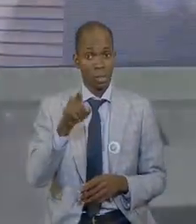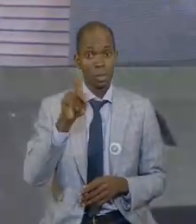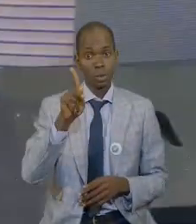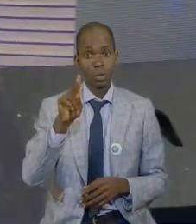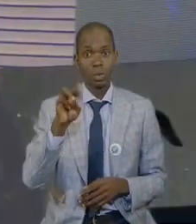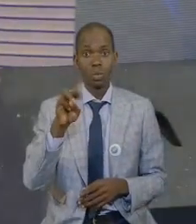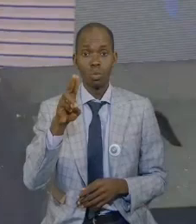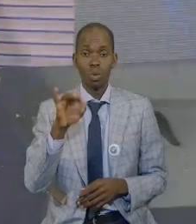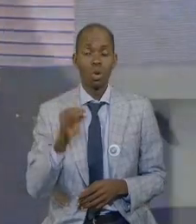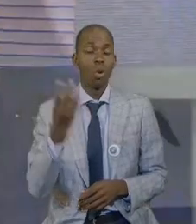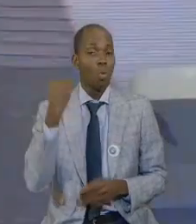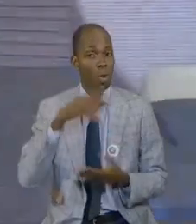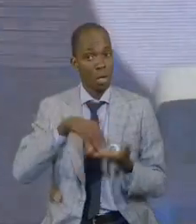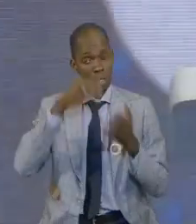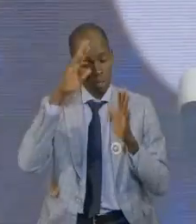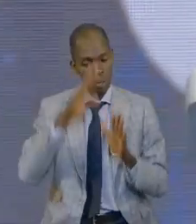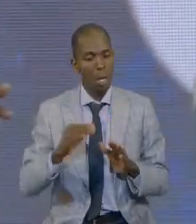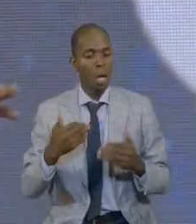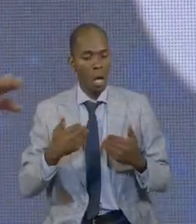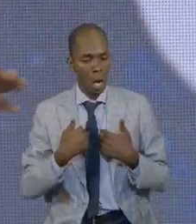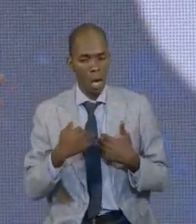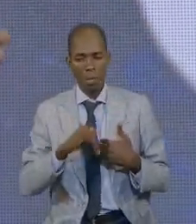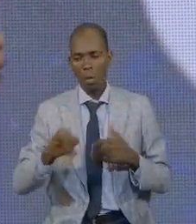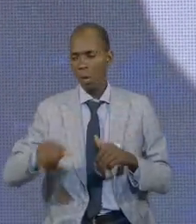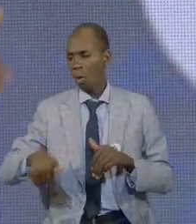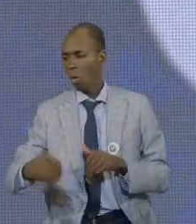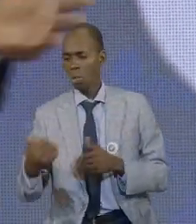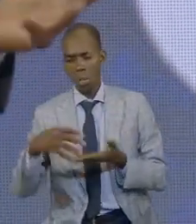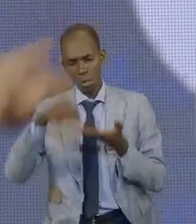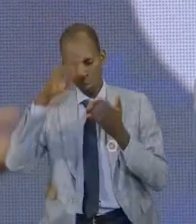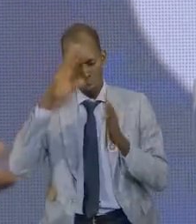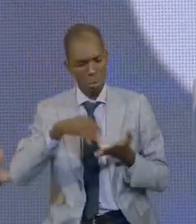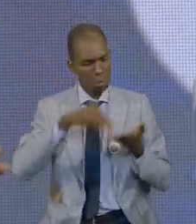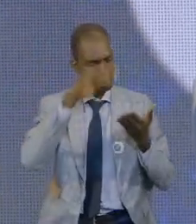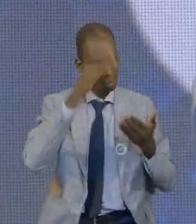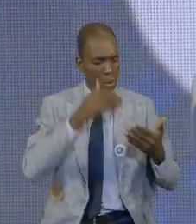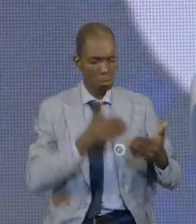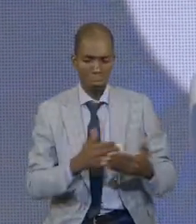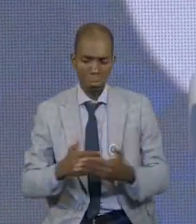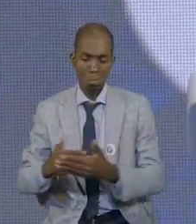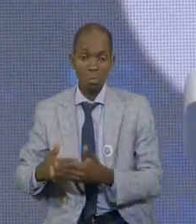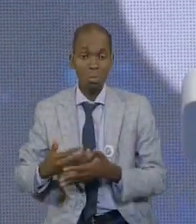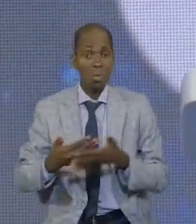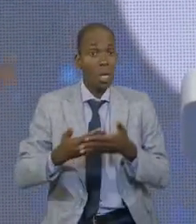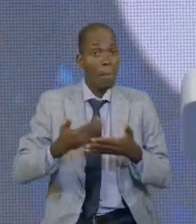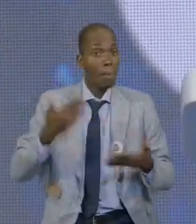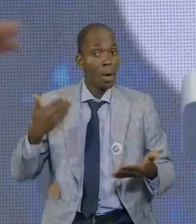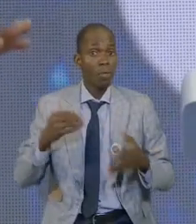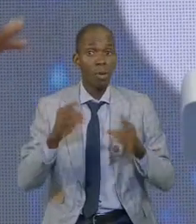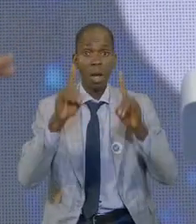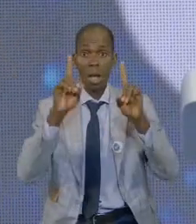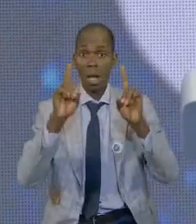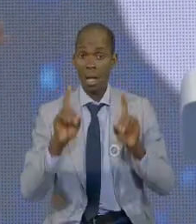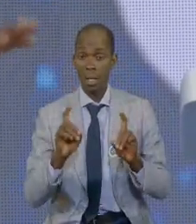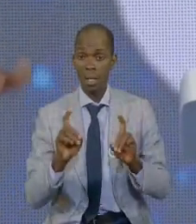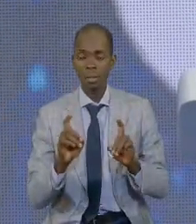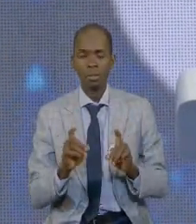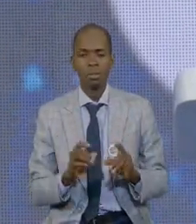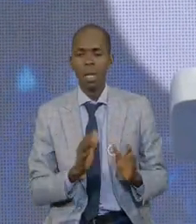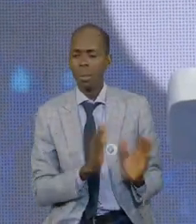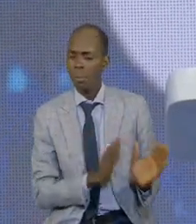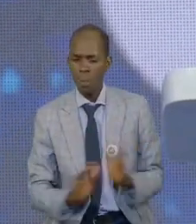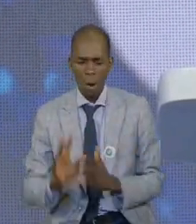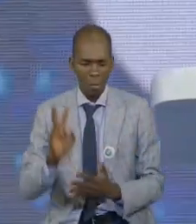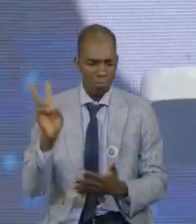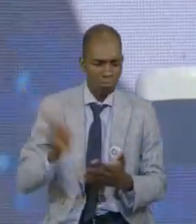that's why all along with me before the exam we read and Rich